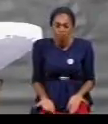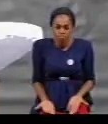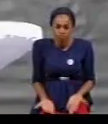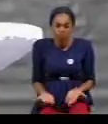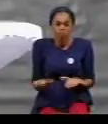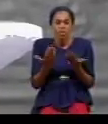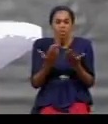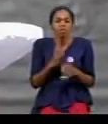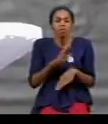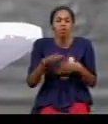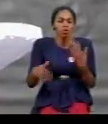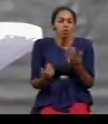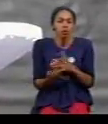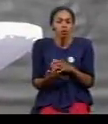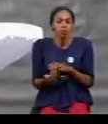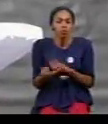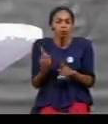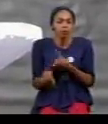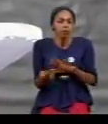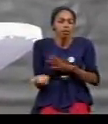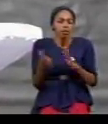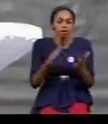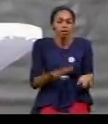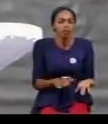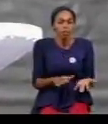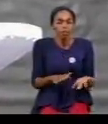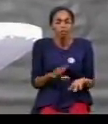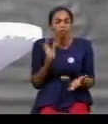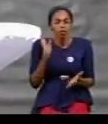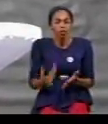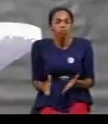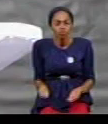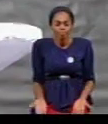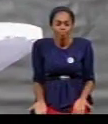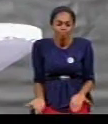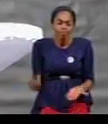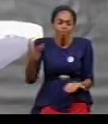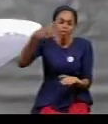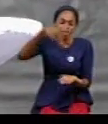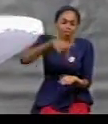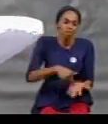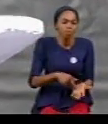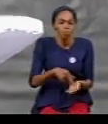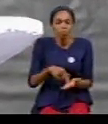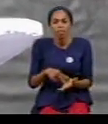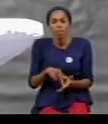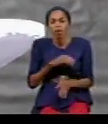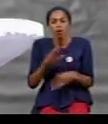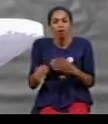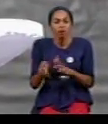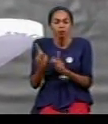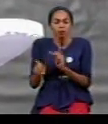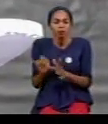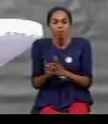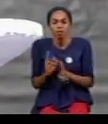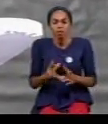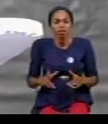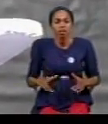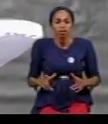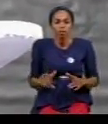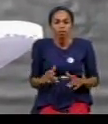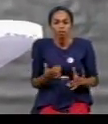who are dead. He will raise the dead. He will bring to life those things that the enemy has destroyed. Yes, he will do it